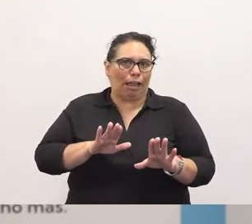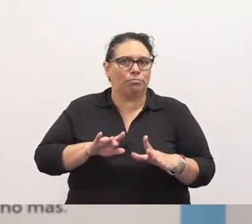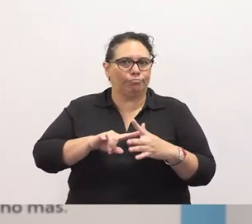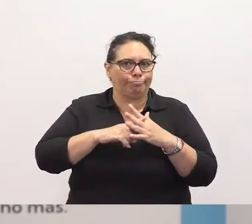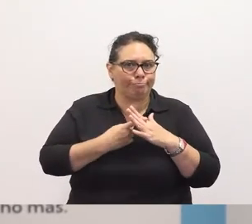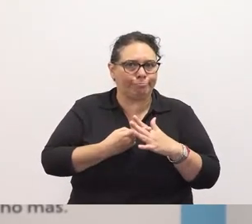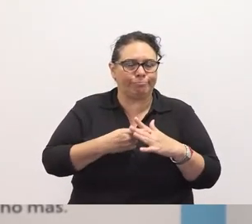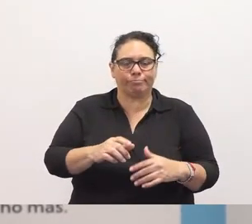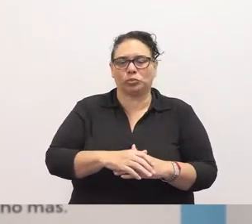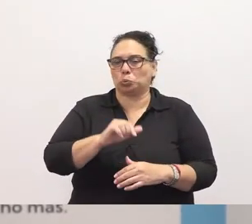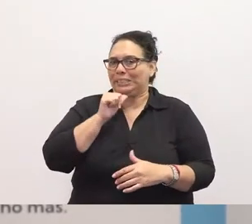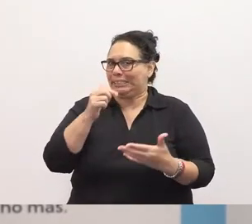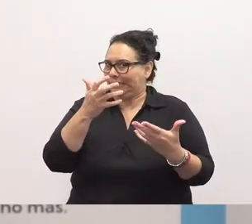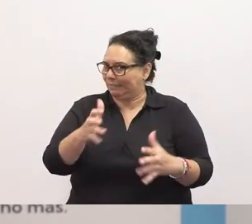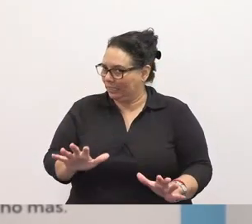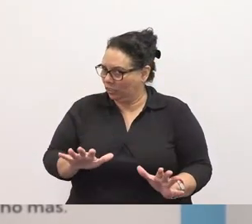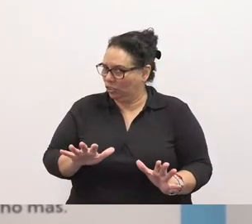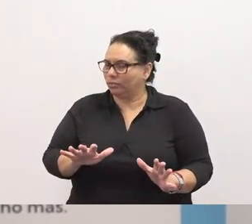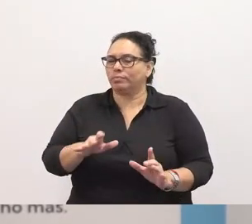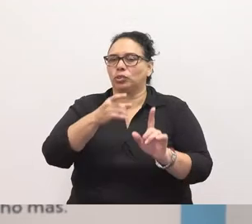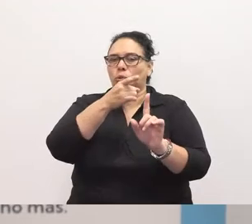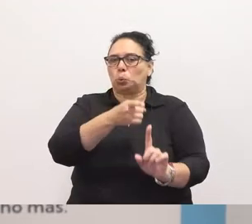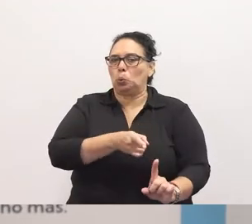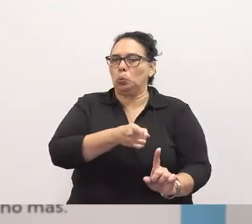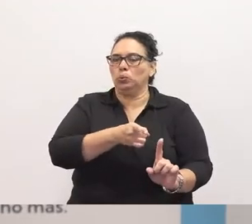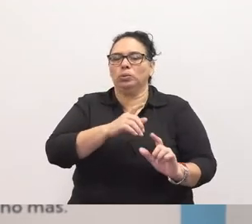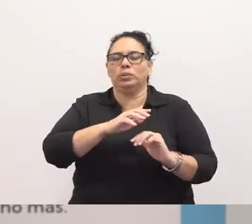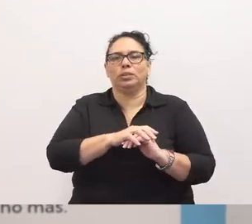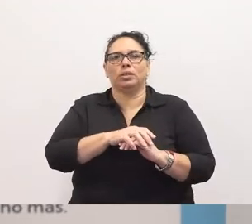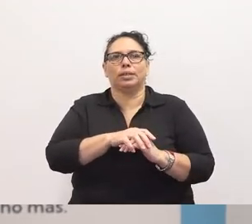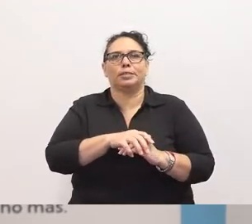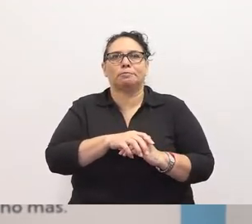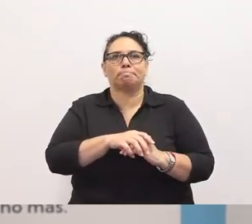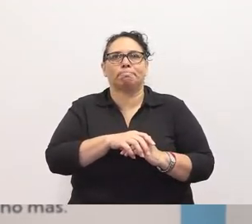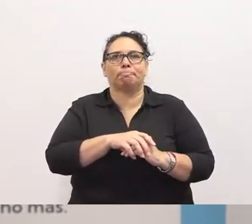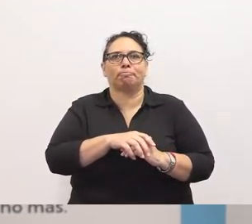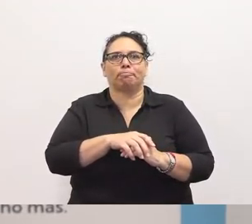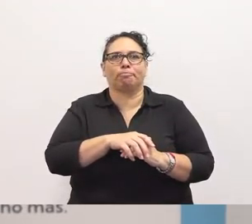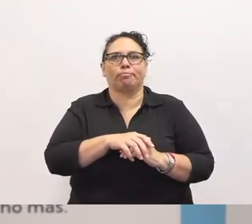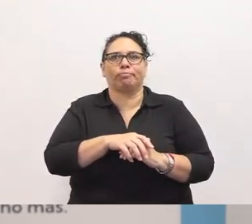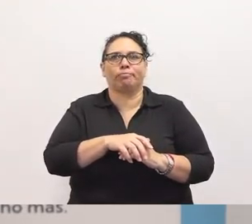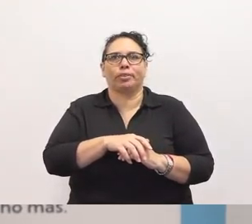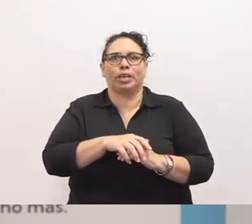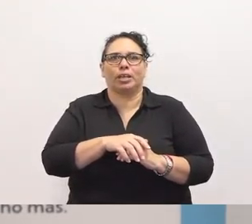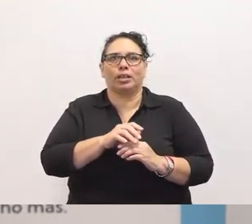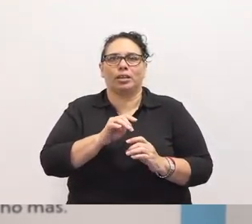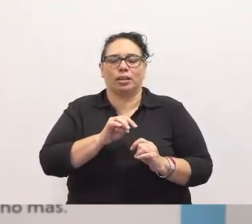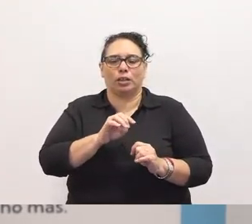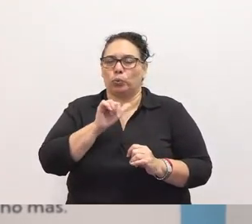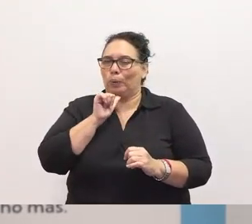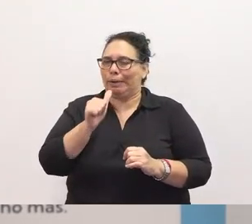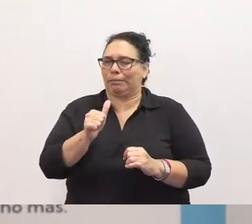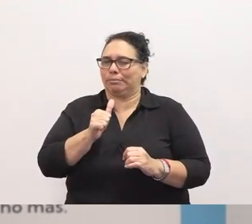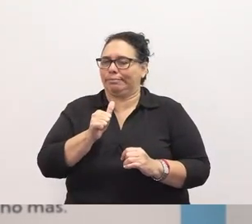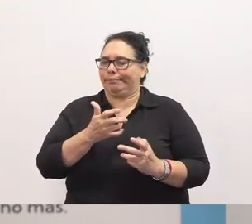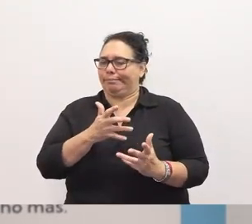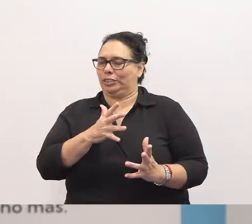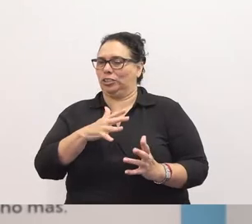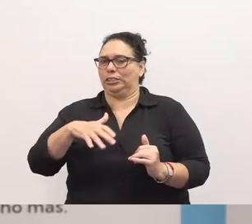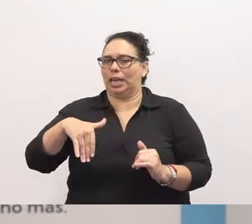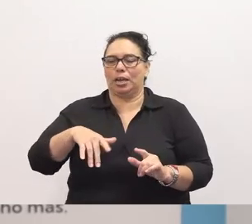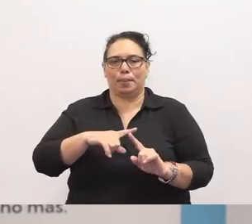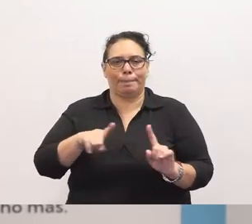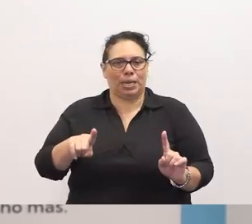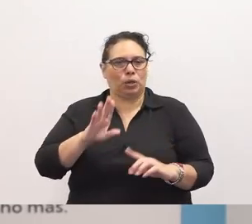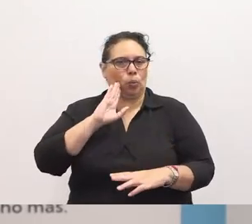we didn't finish the goals and guardrails that we were or voted on because we're not quite there yet, but we will be